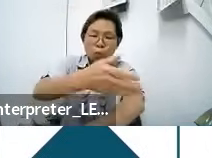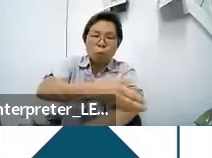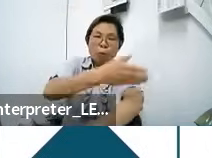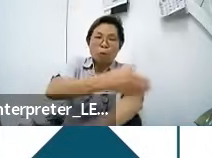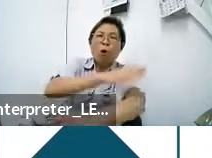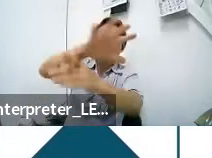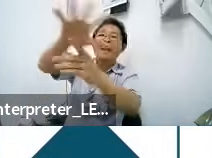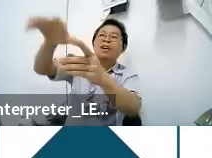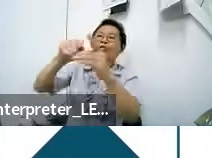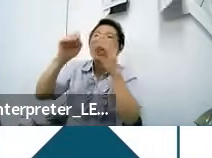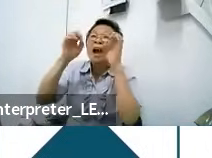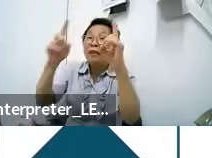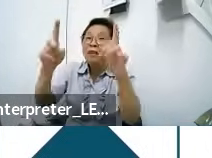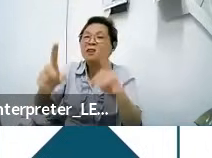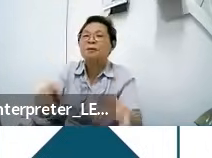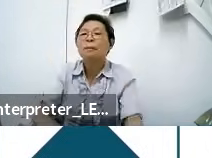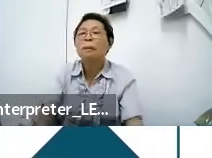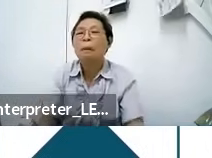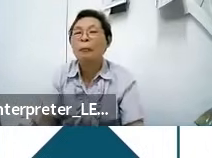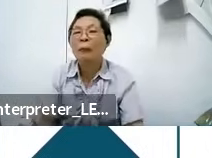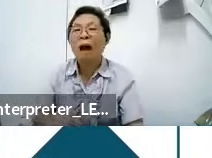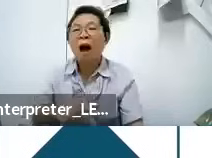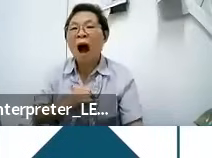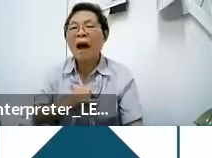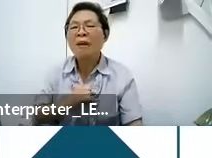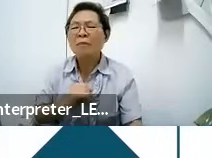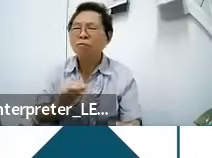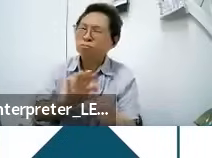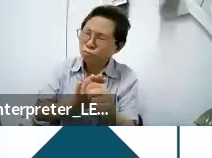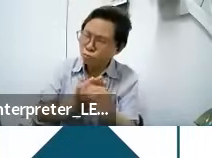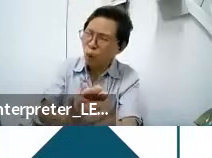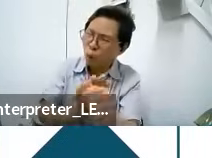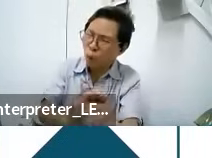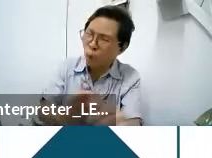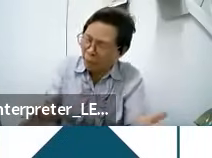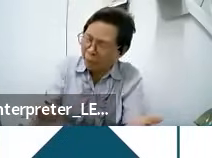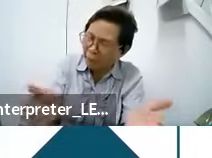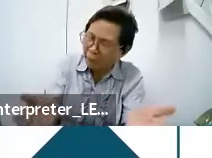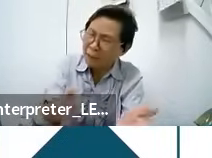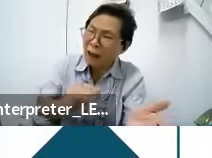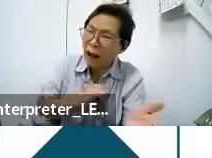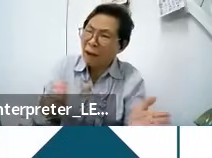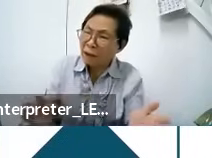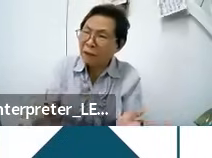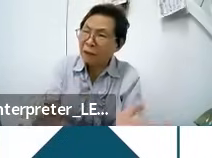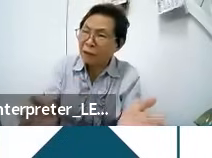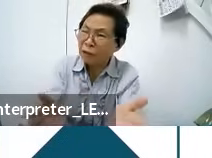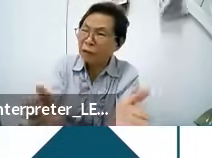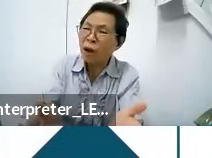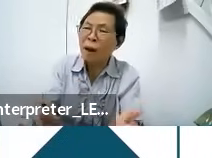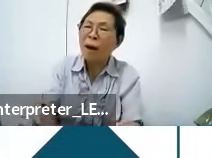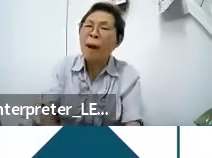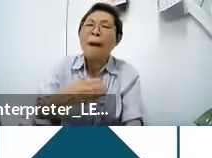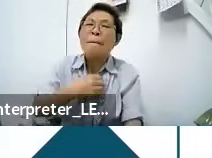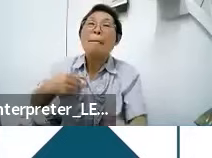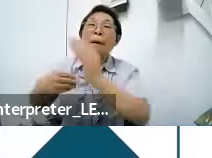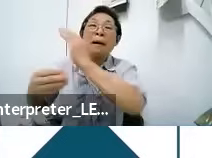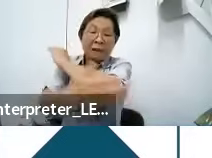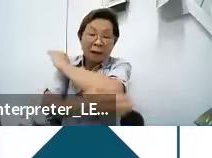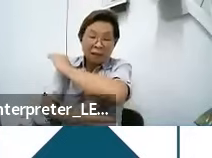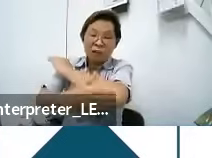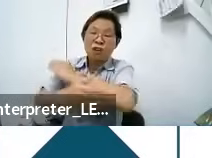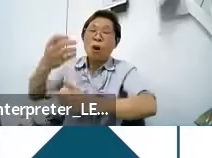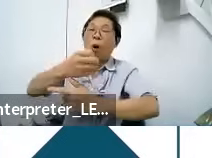inclusive education. So I encourage all of our member countries